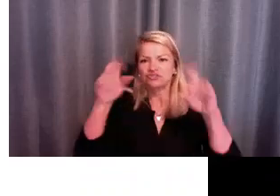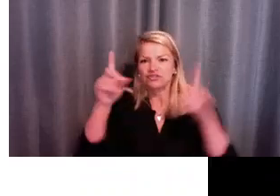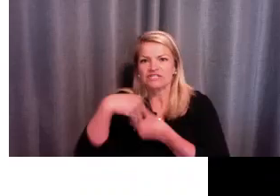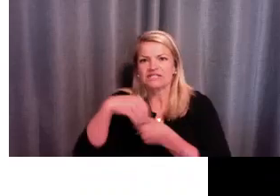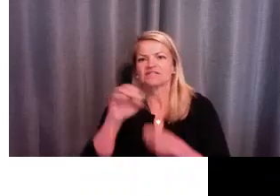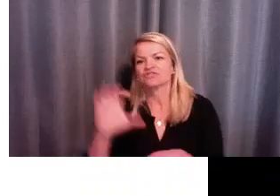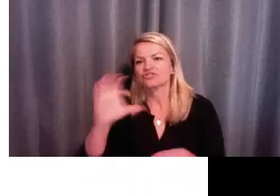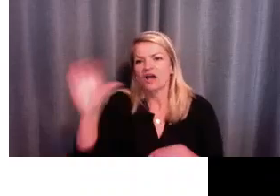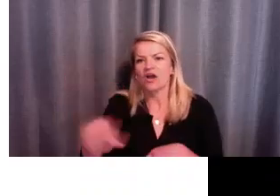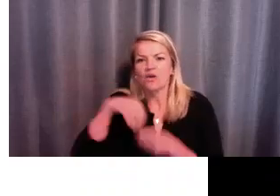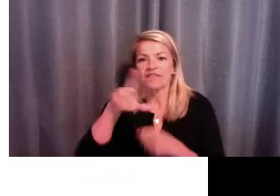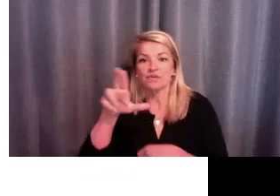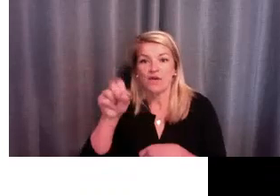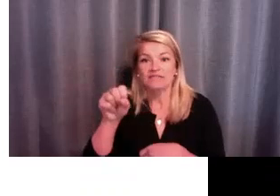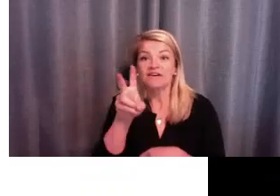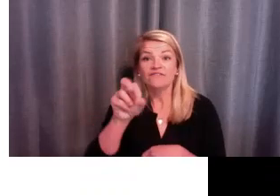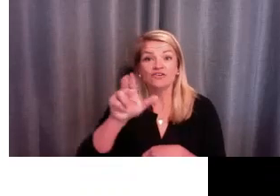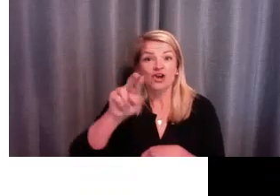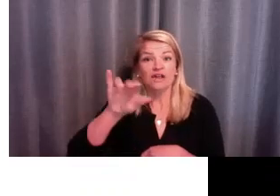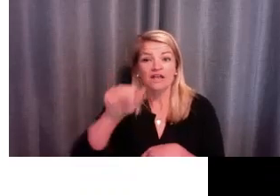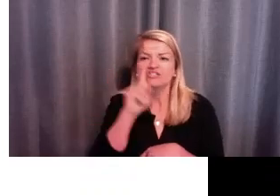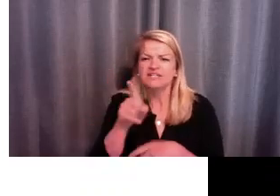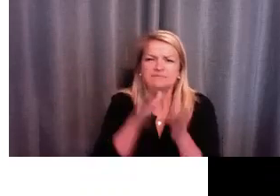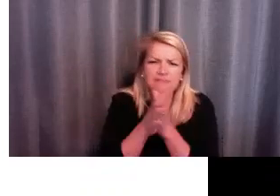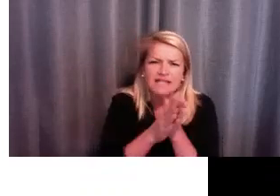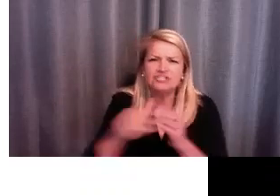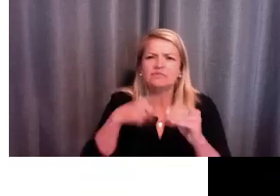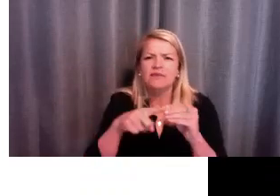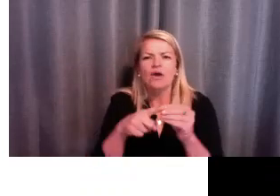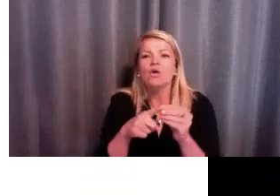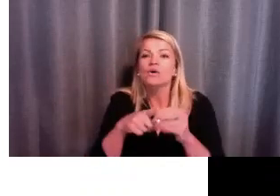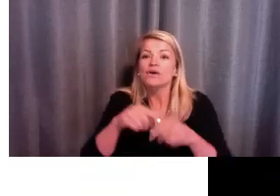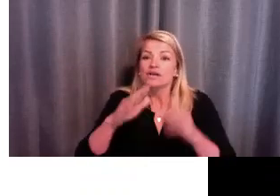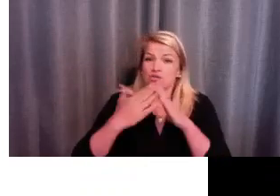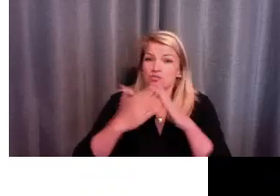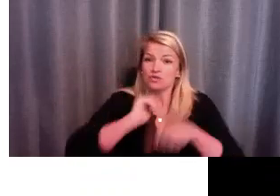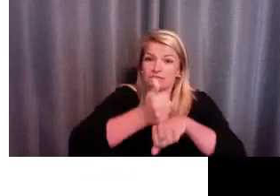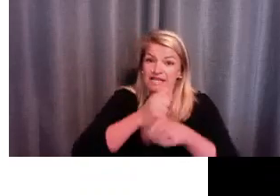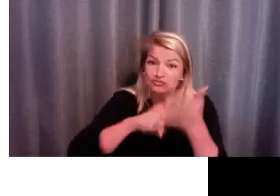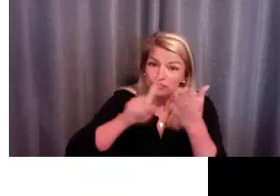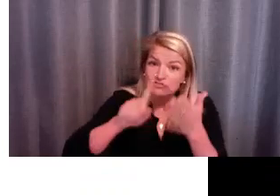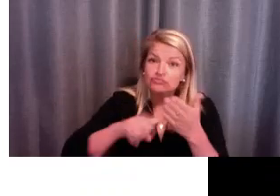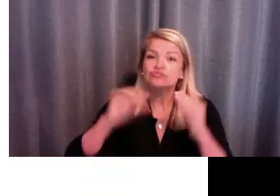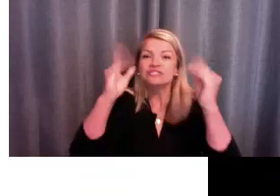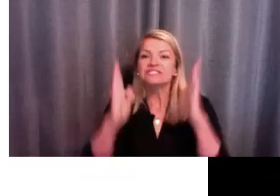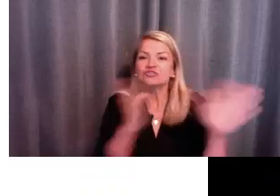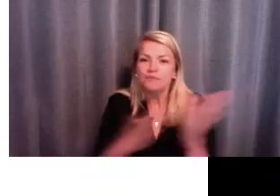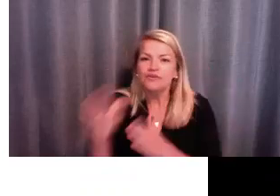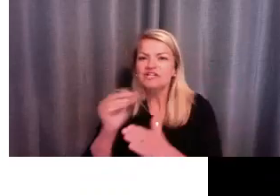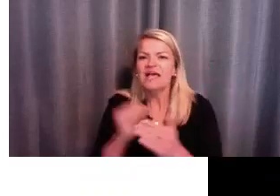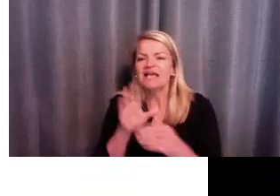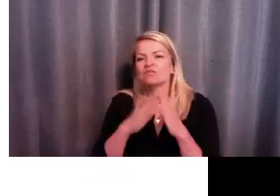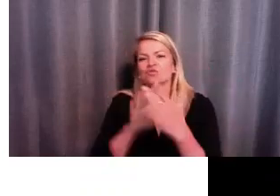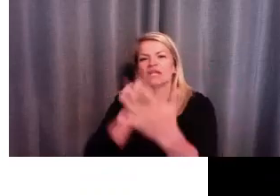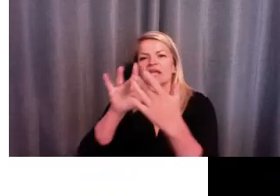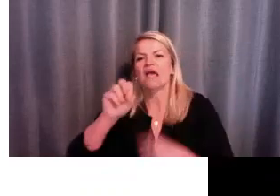States. Veronica is passionate about community-based research, teacher professional preparation, and community outreach. She